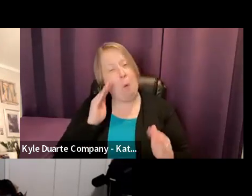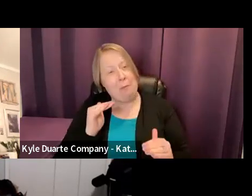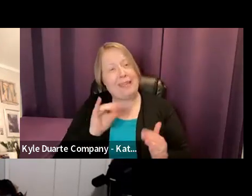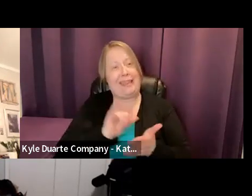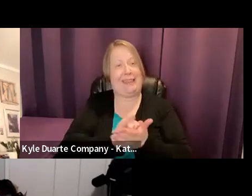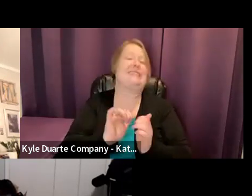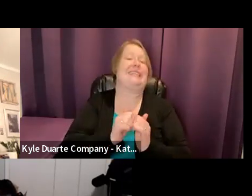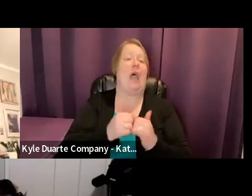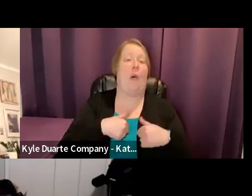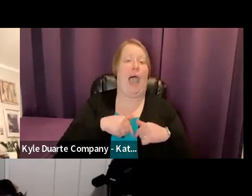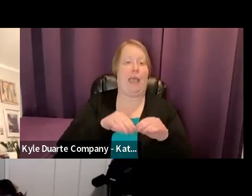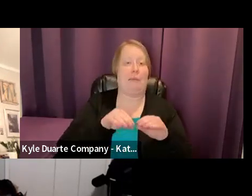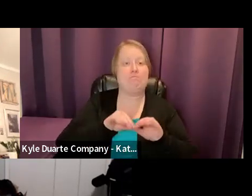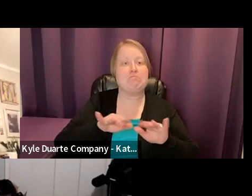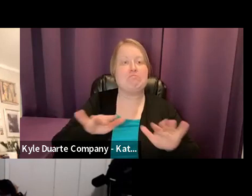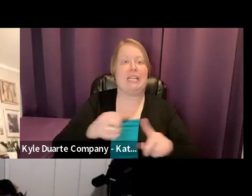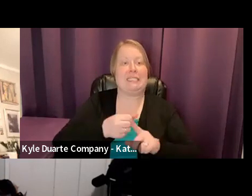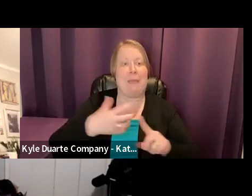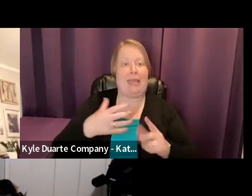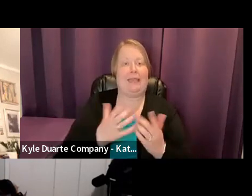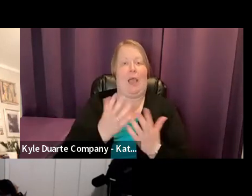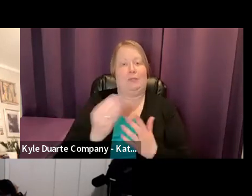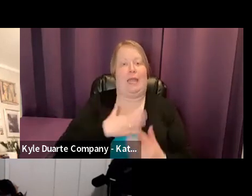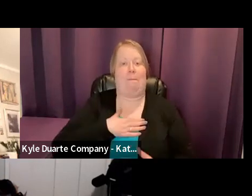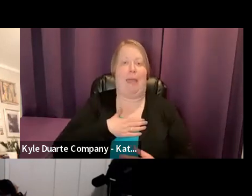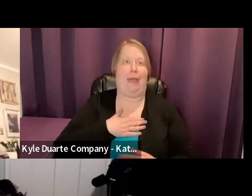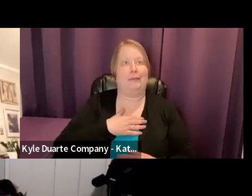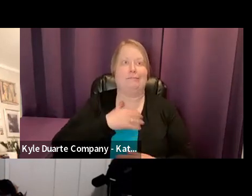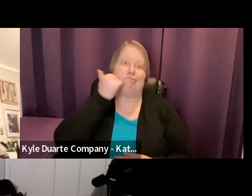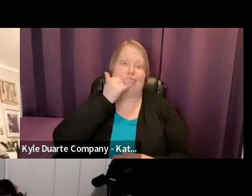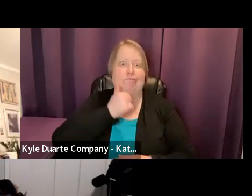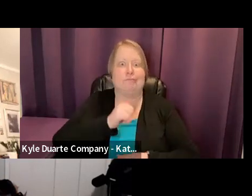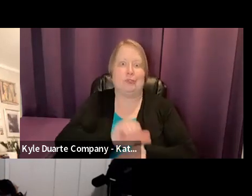I'm expanding it out beyond just my day job.